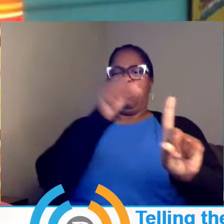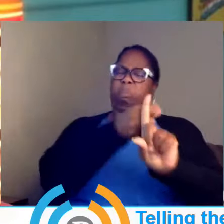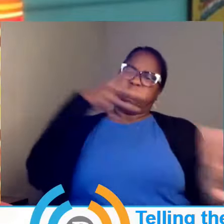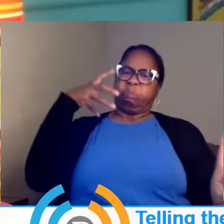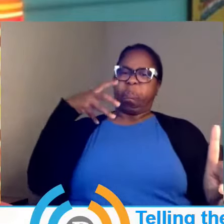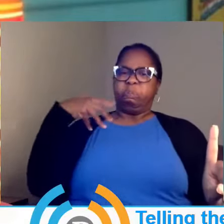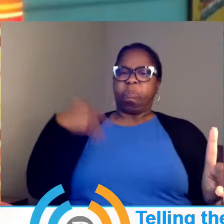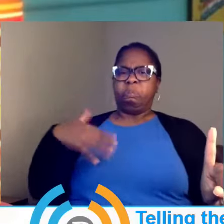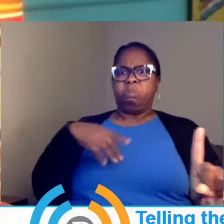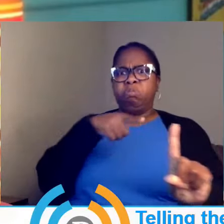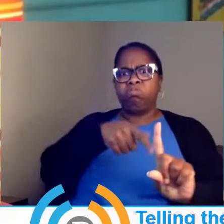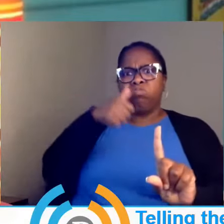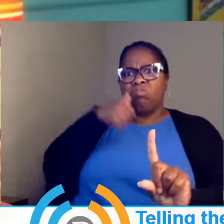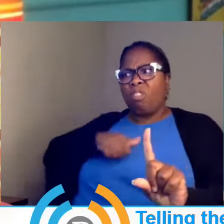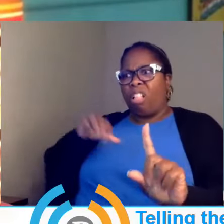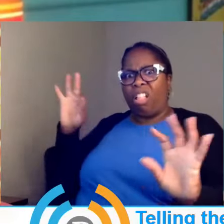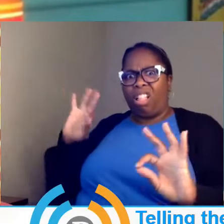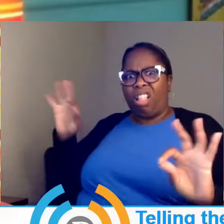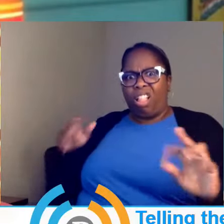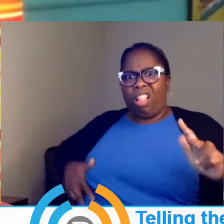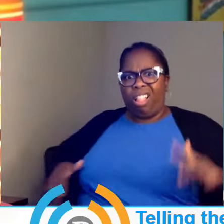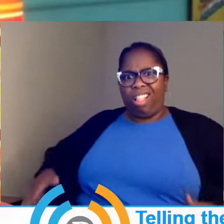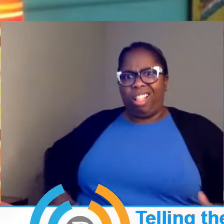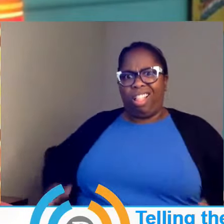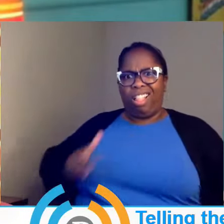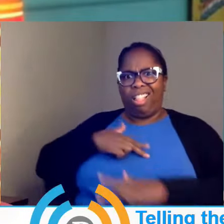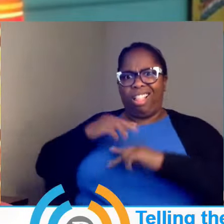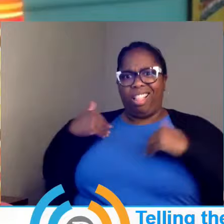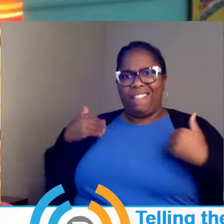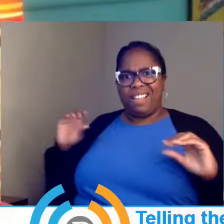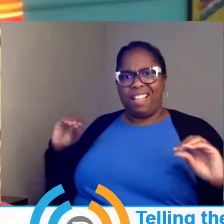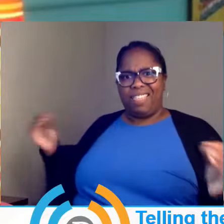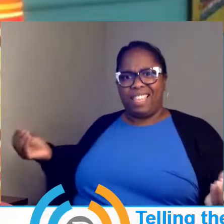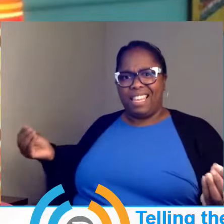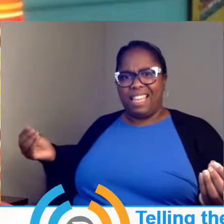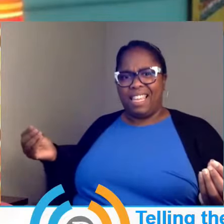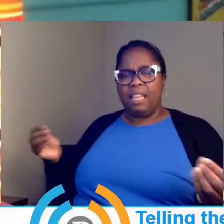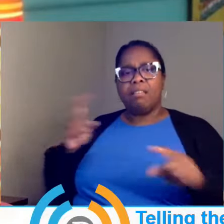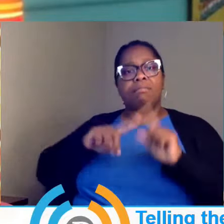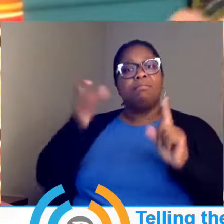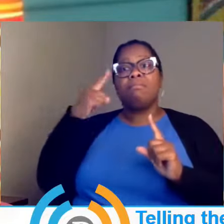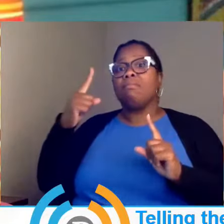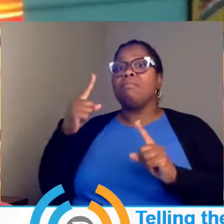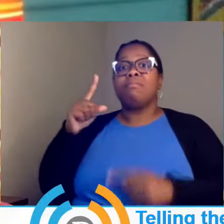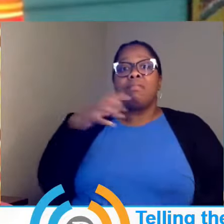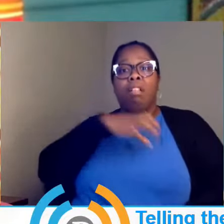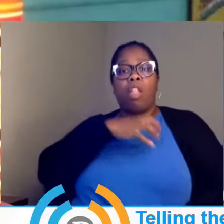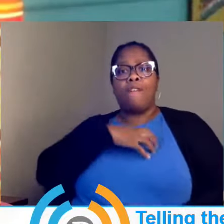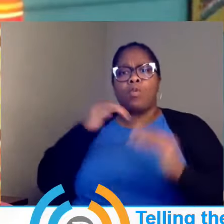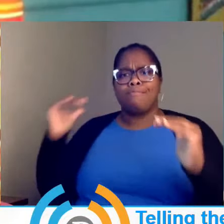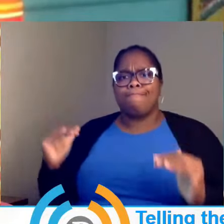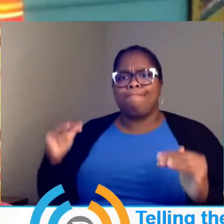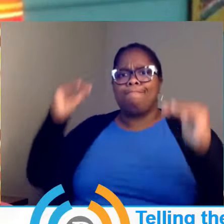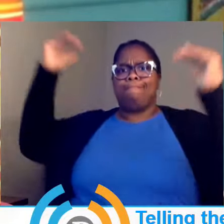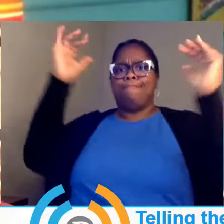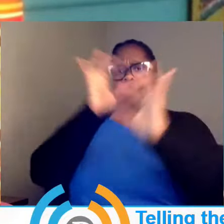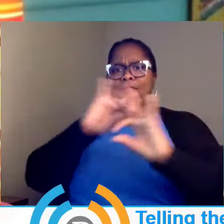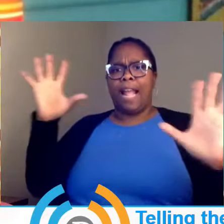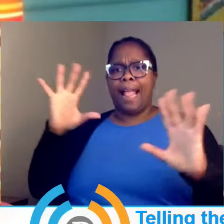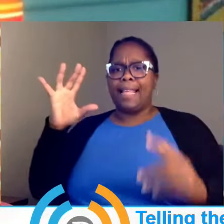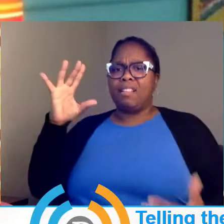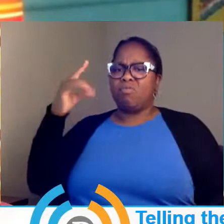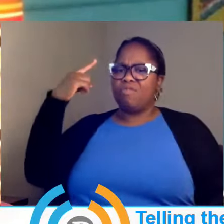So, it begs one to wonder that the escalation of violence by law enforcement, is it a choice of optics? Do they